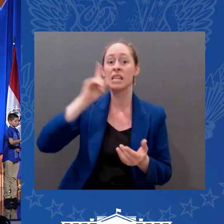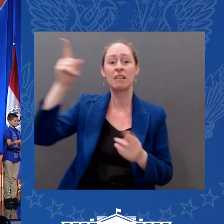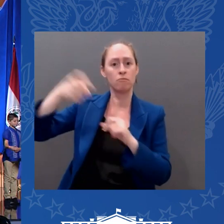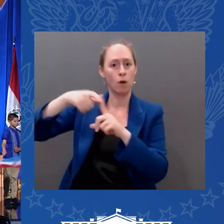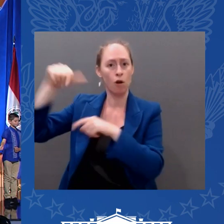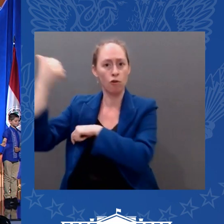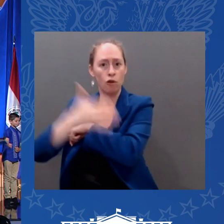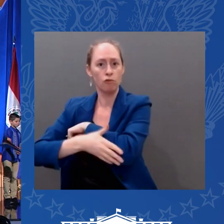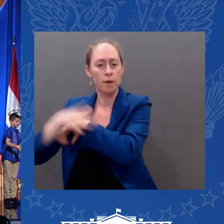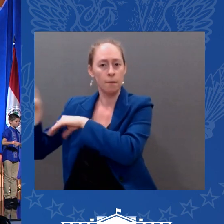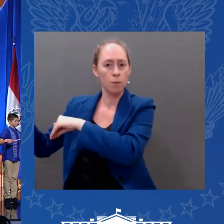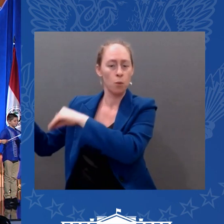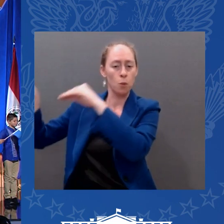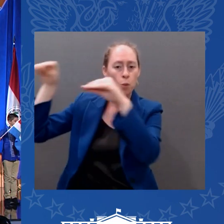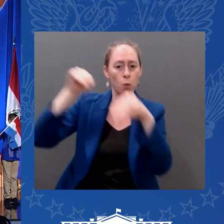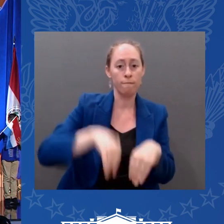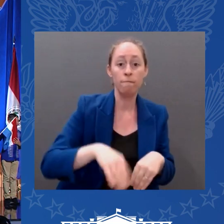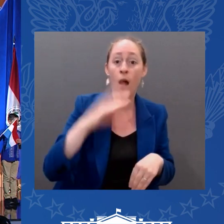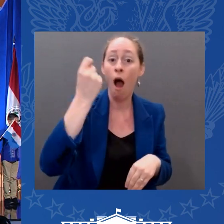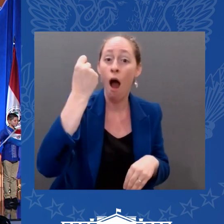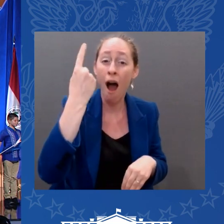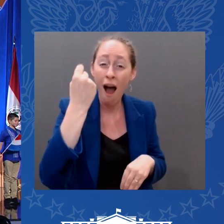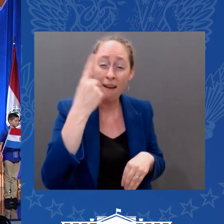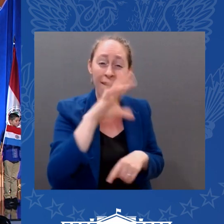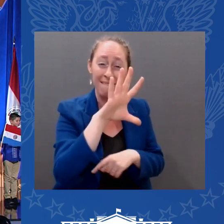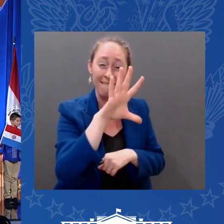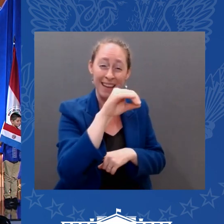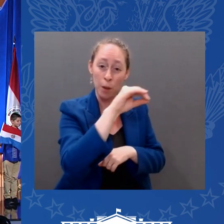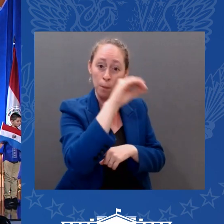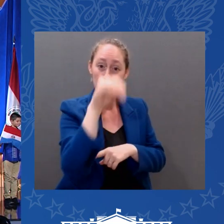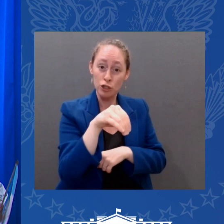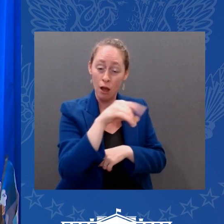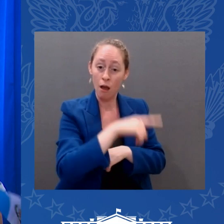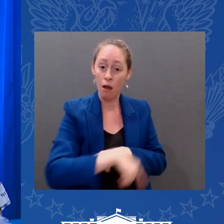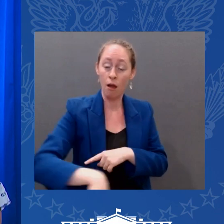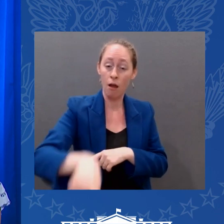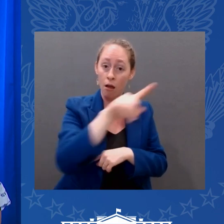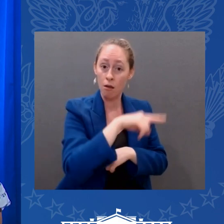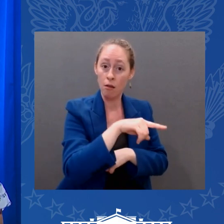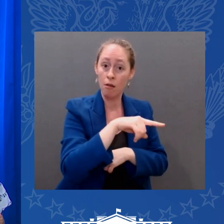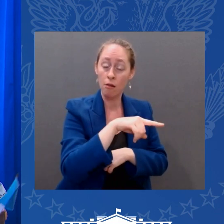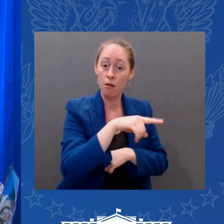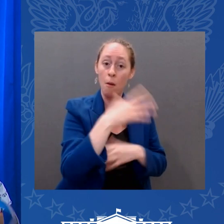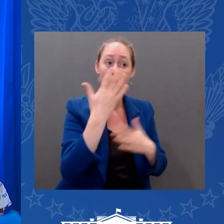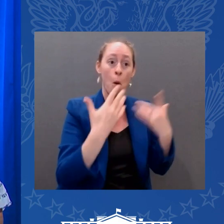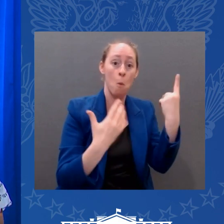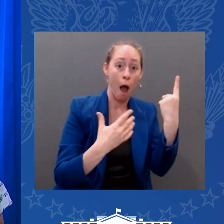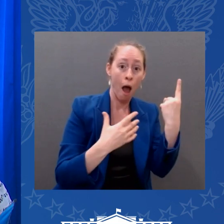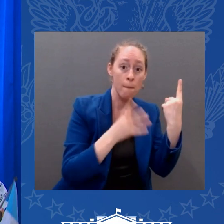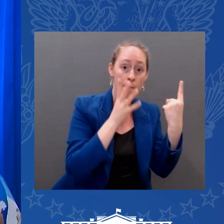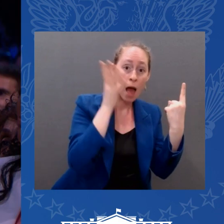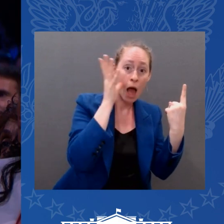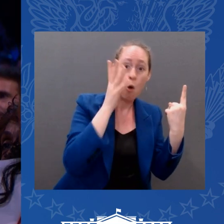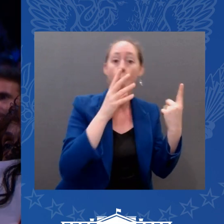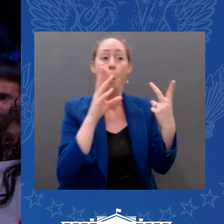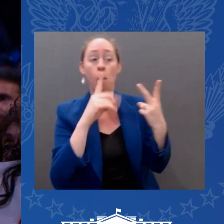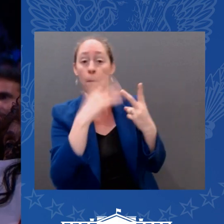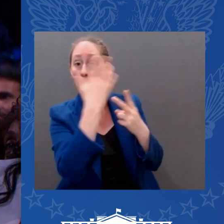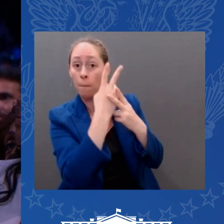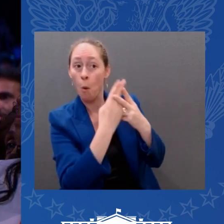are foreign born. It just doesn't exist anywhere else but here in the state of California.